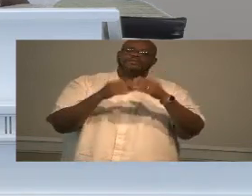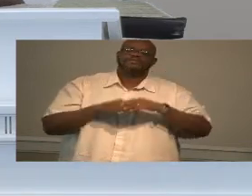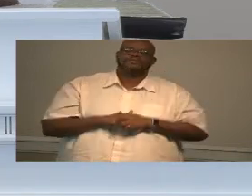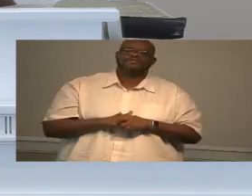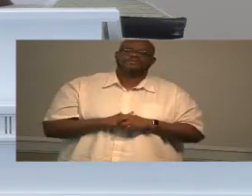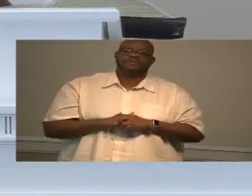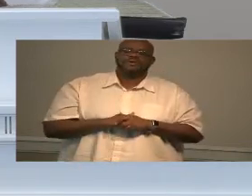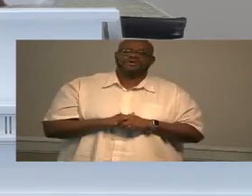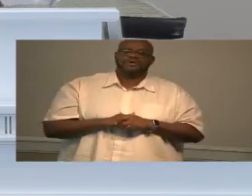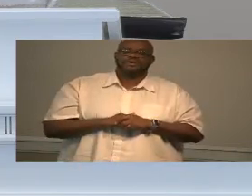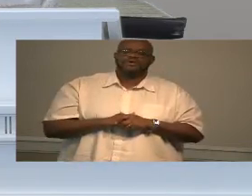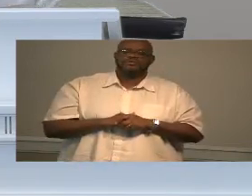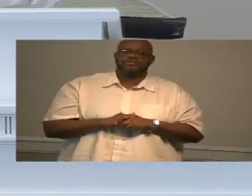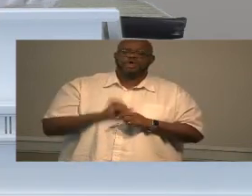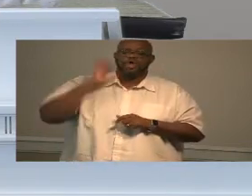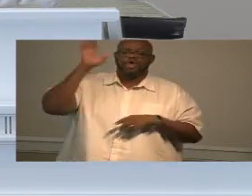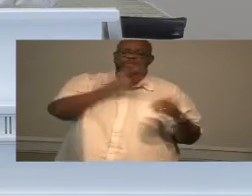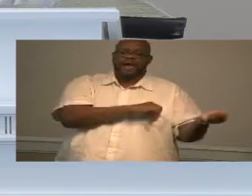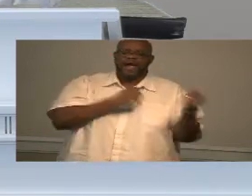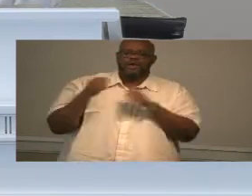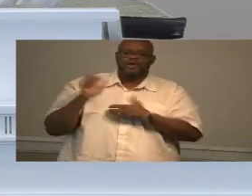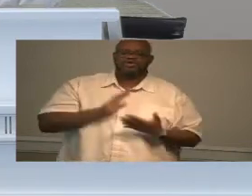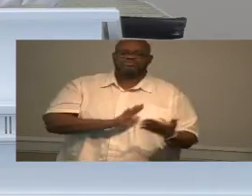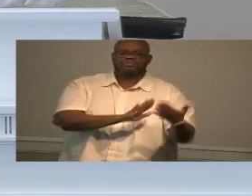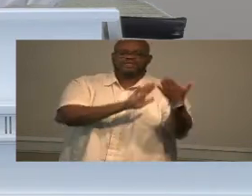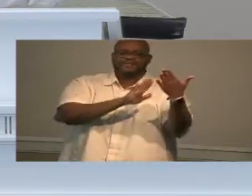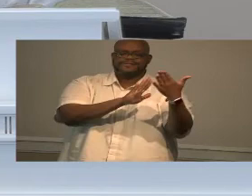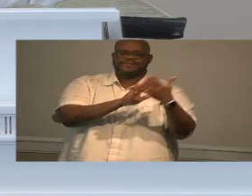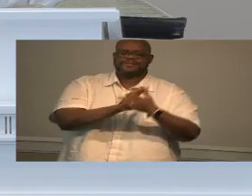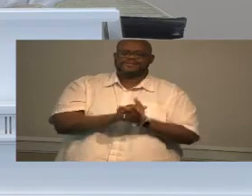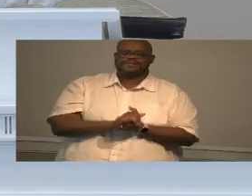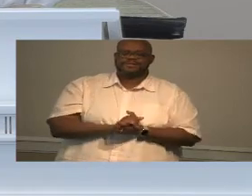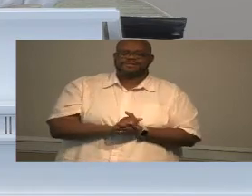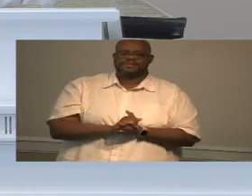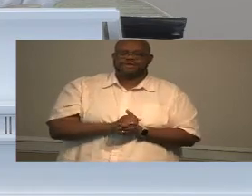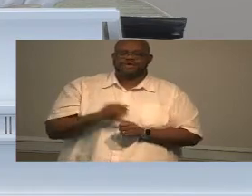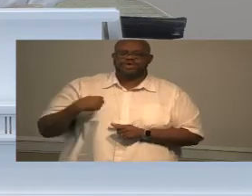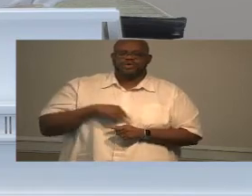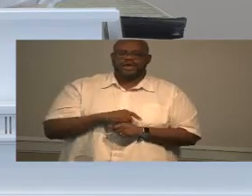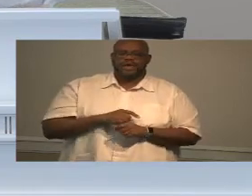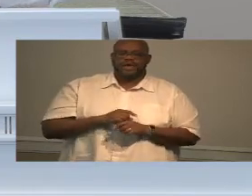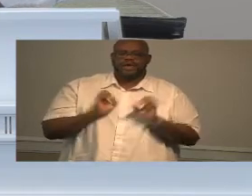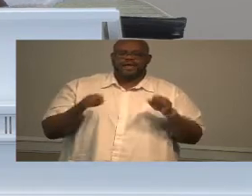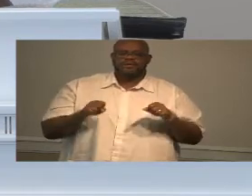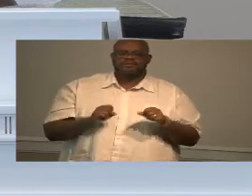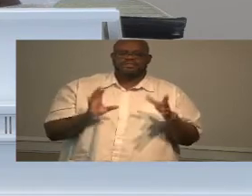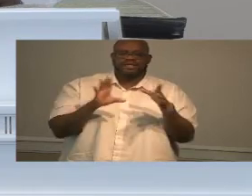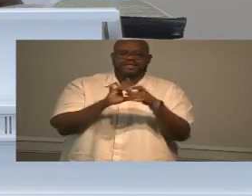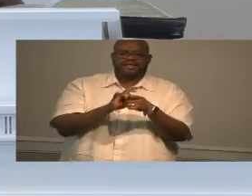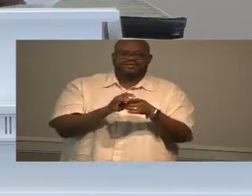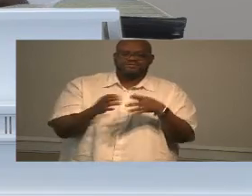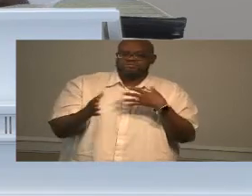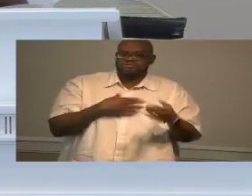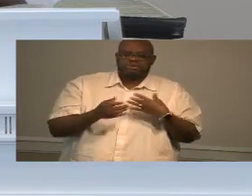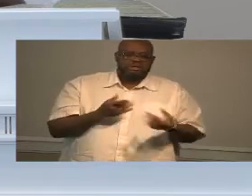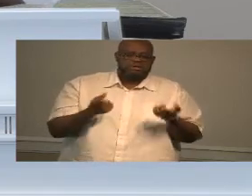We thank you for your power and your presence. We thank you that we are able to connect in spite of. Bless